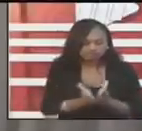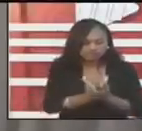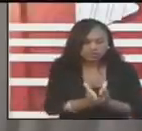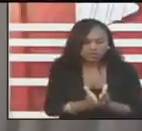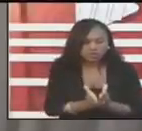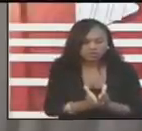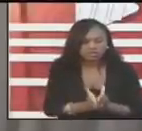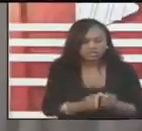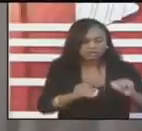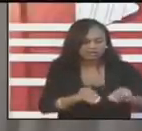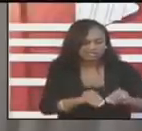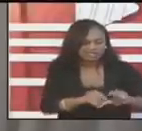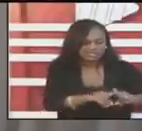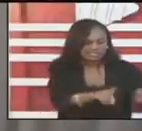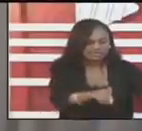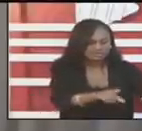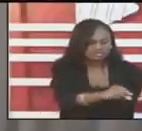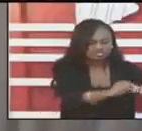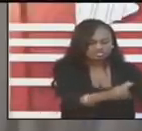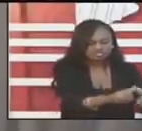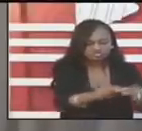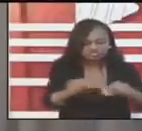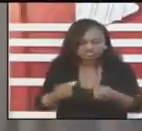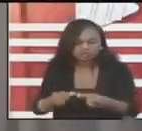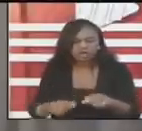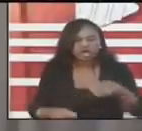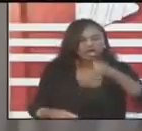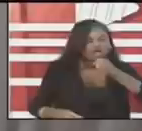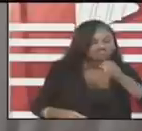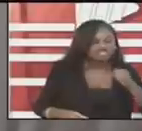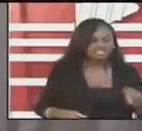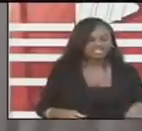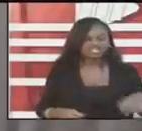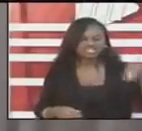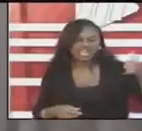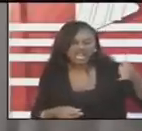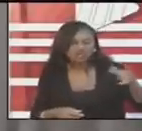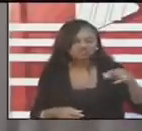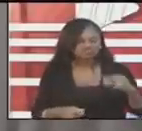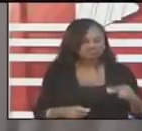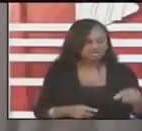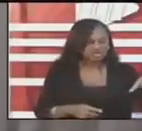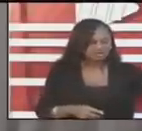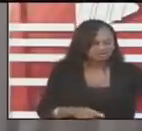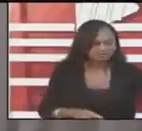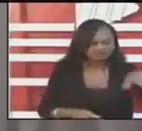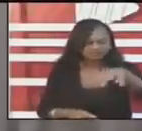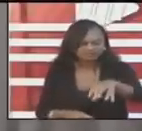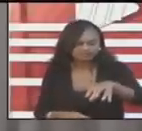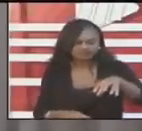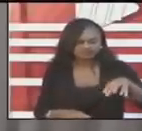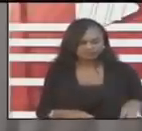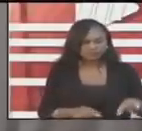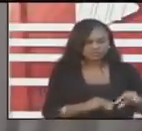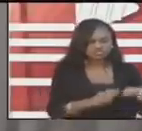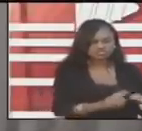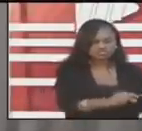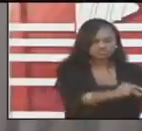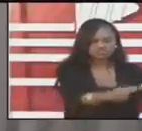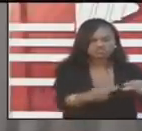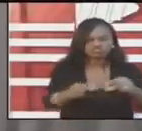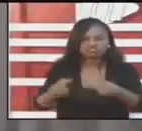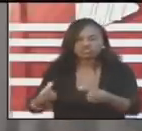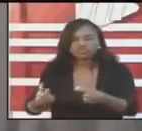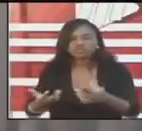put into different zones. So they were put into orange zone, yellow zone, green zone, in decreasing order of potential risk of disease based on